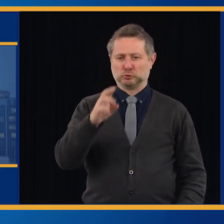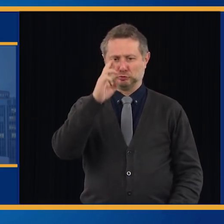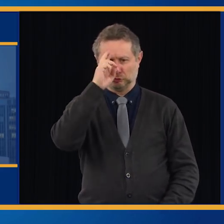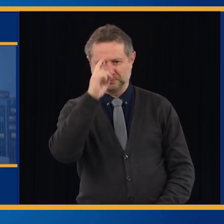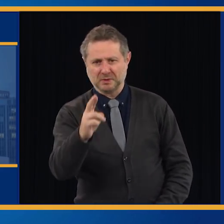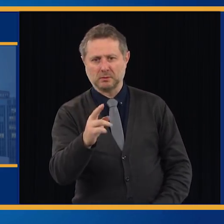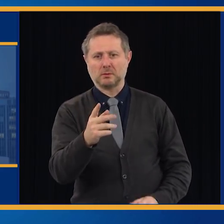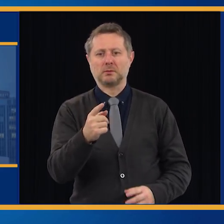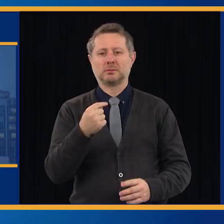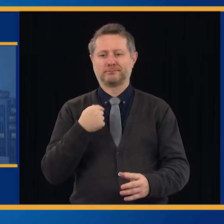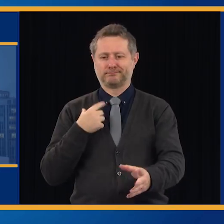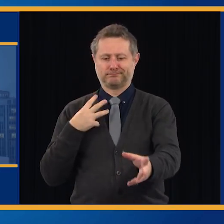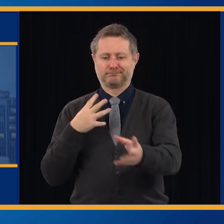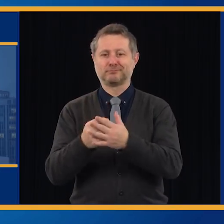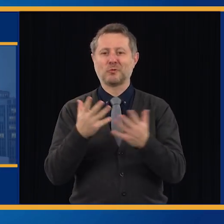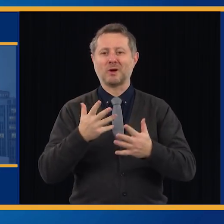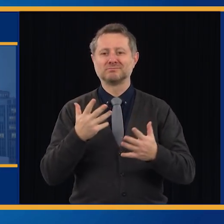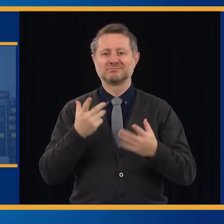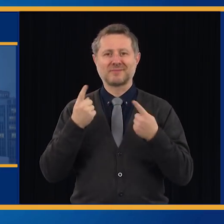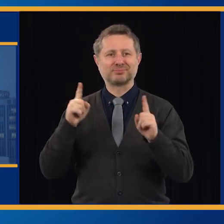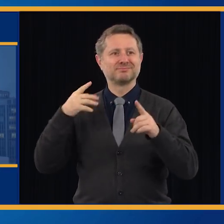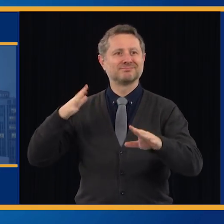the projections for this state were